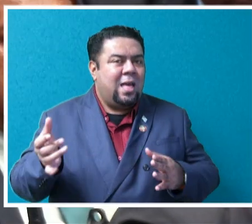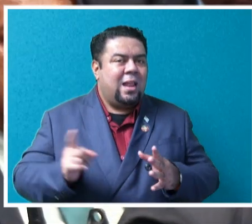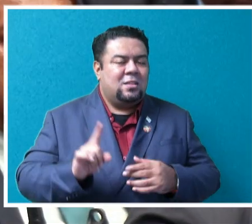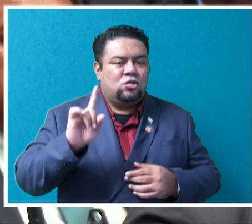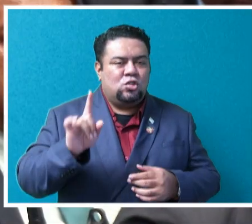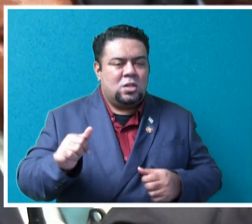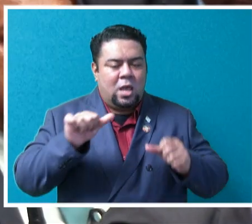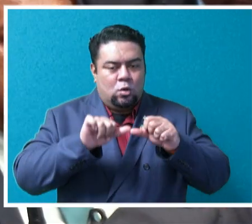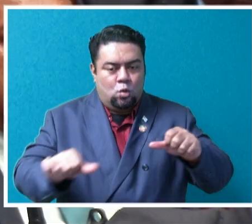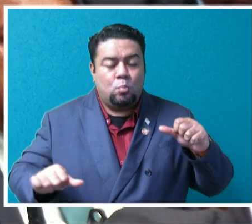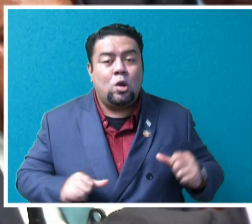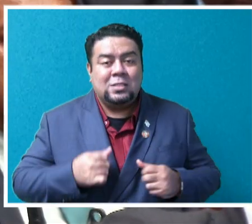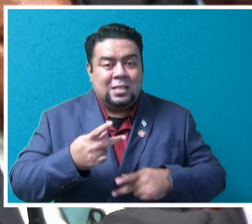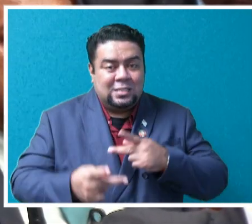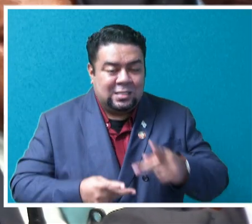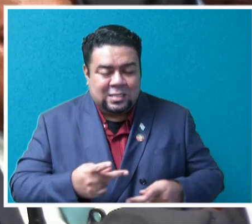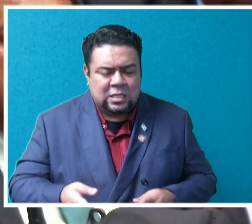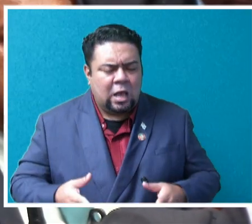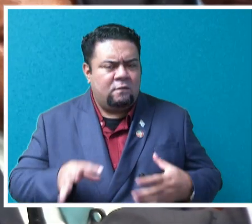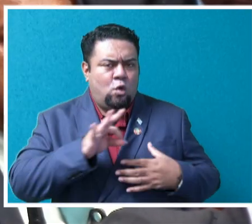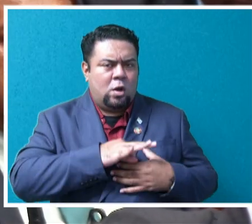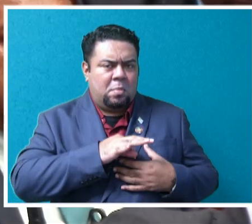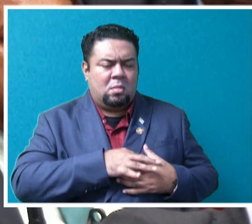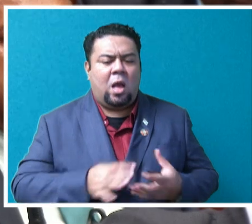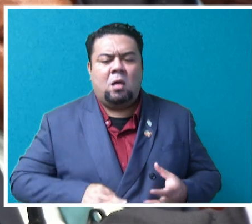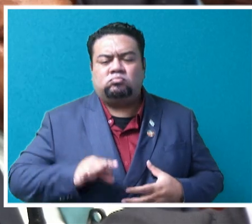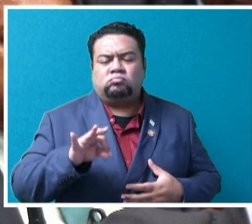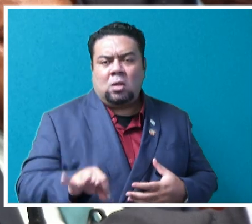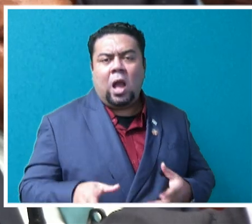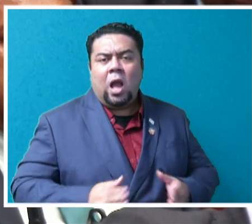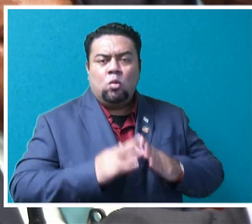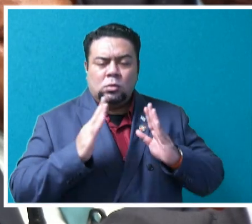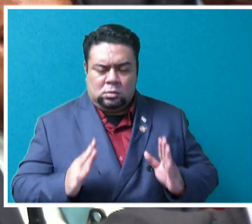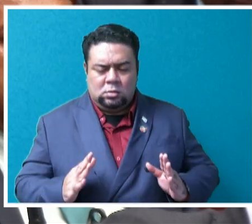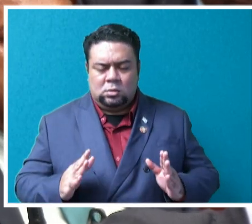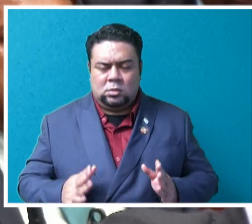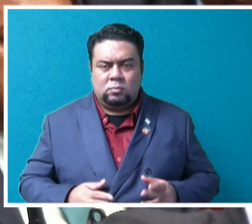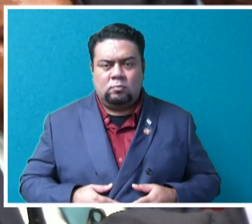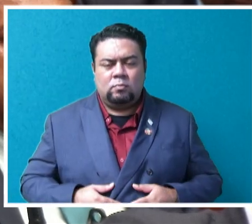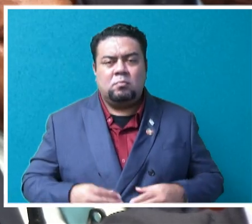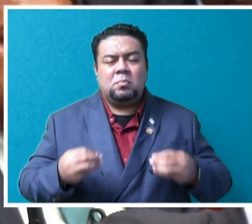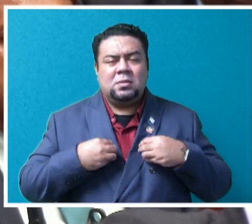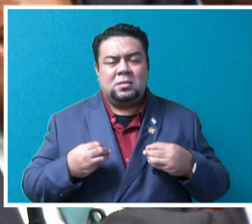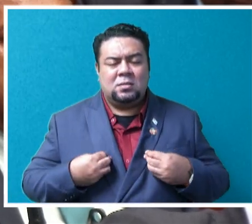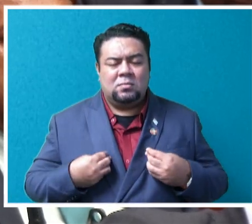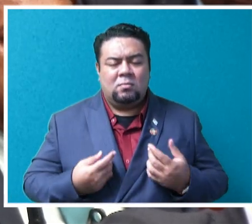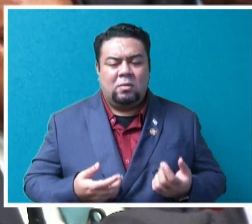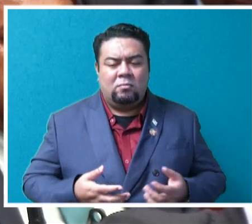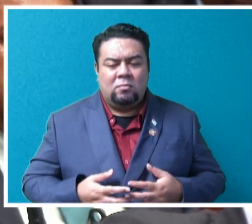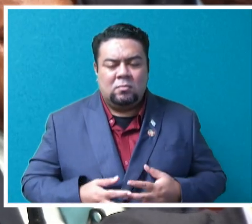agro-processing, affordable housing, commercial complex, and industrial